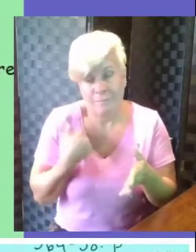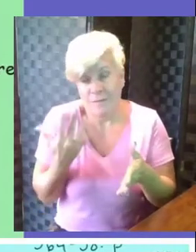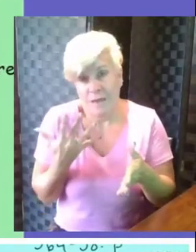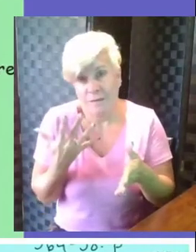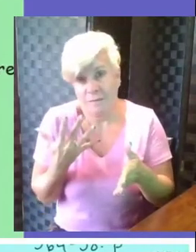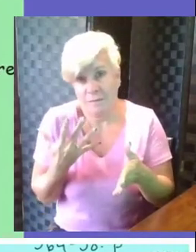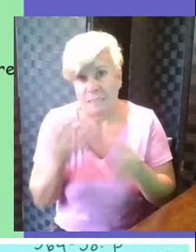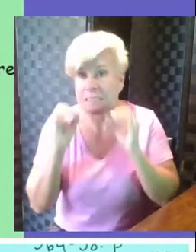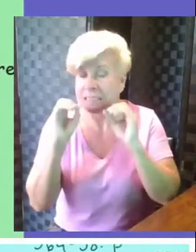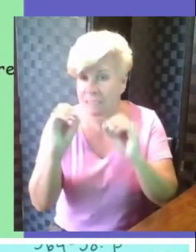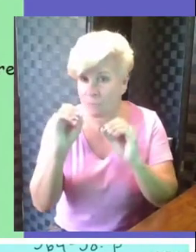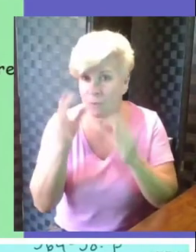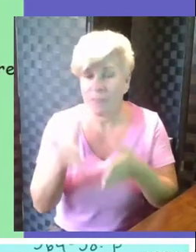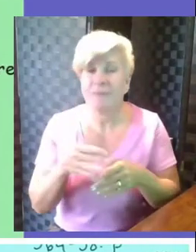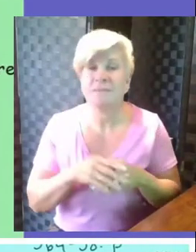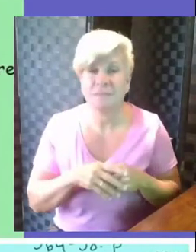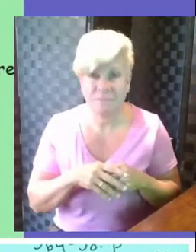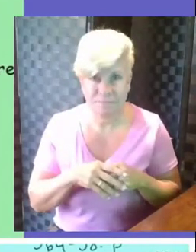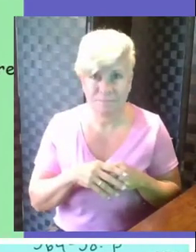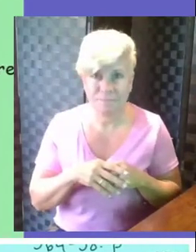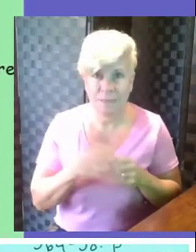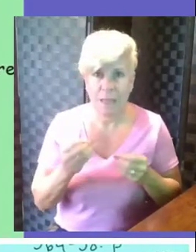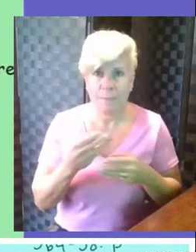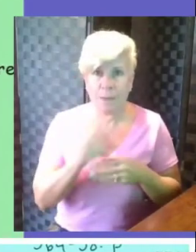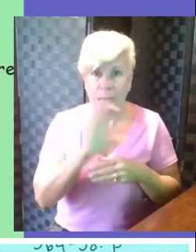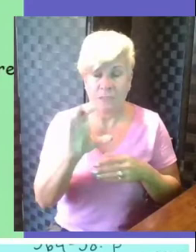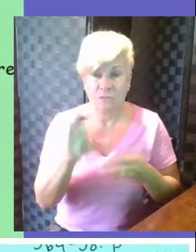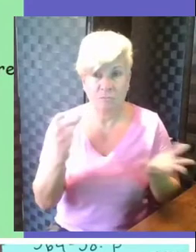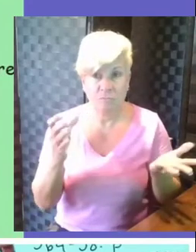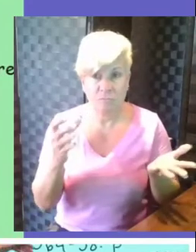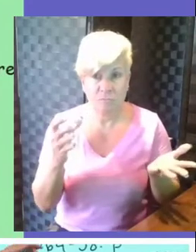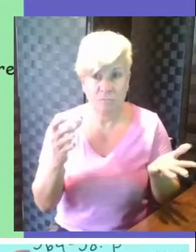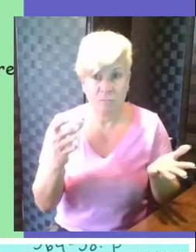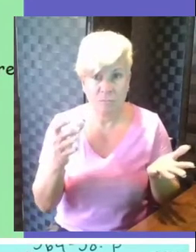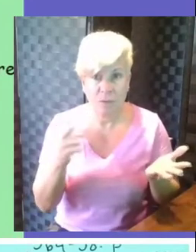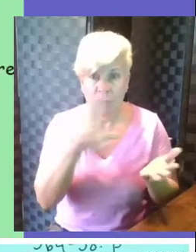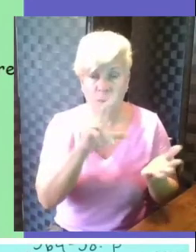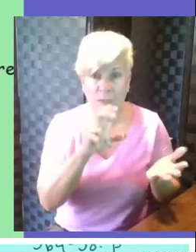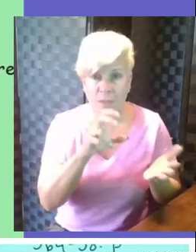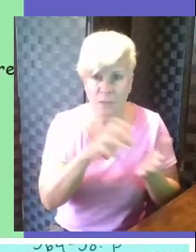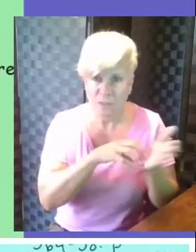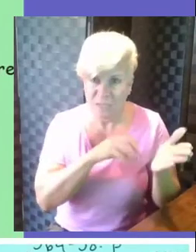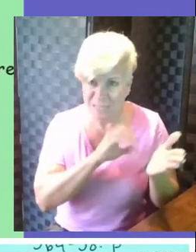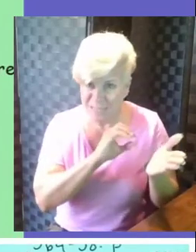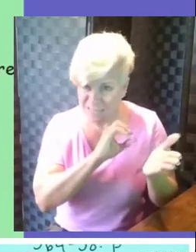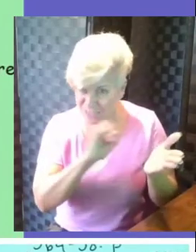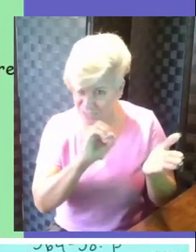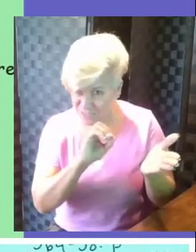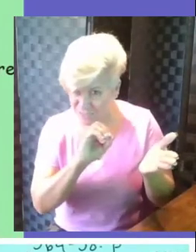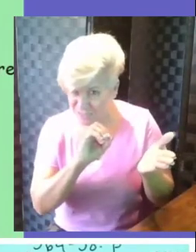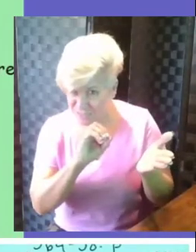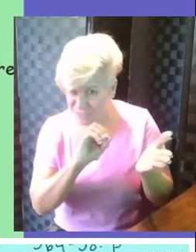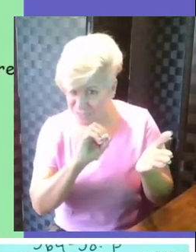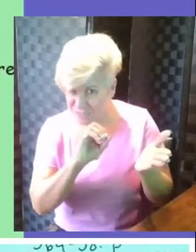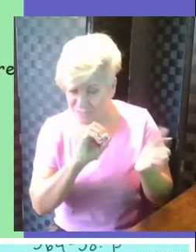so I have 0 left. All right, how about my hundreds here? 300. Do I need to take any hundreds away? No, so I'm